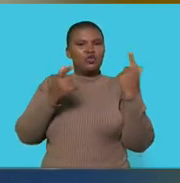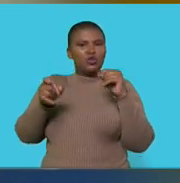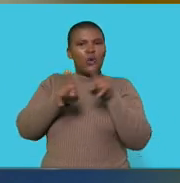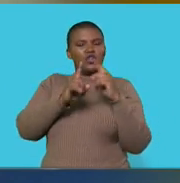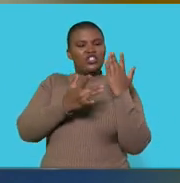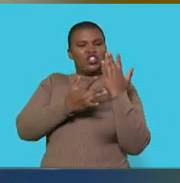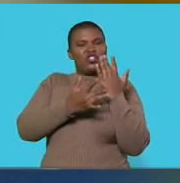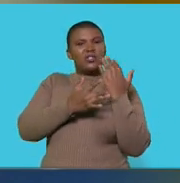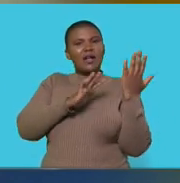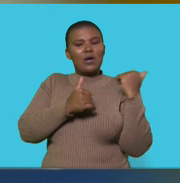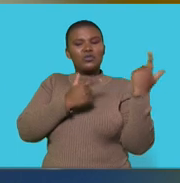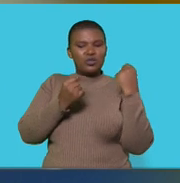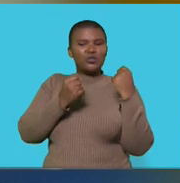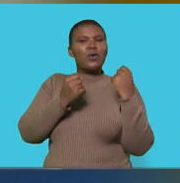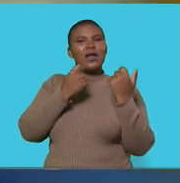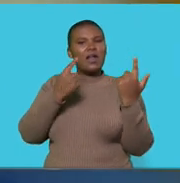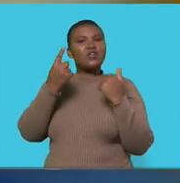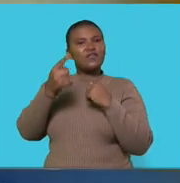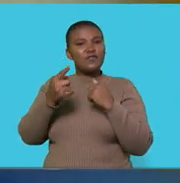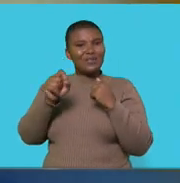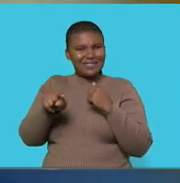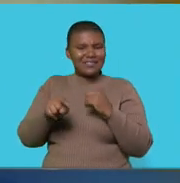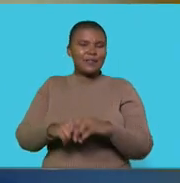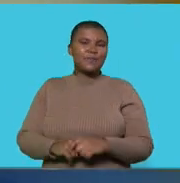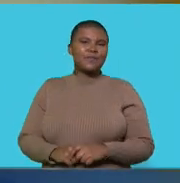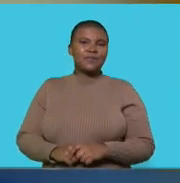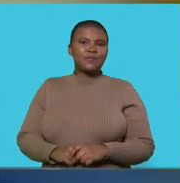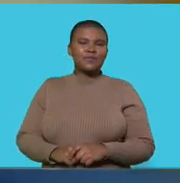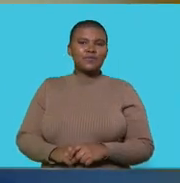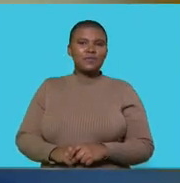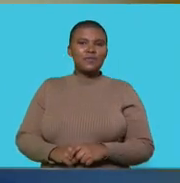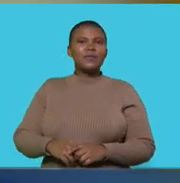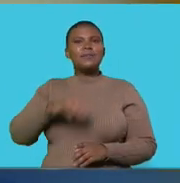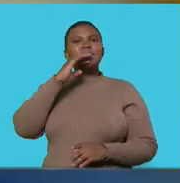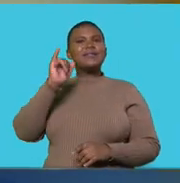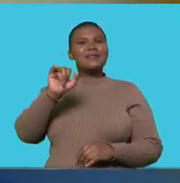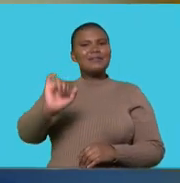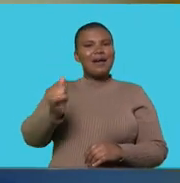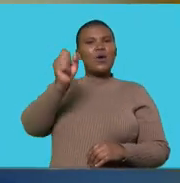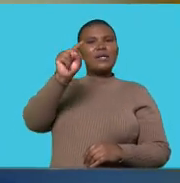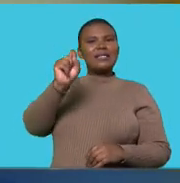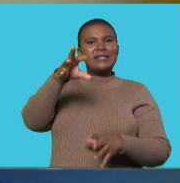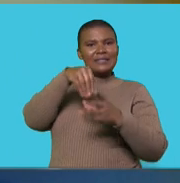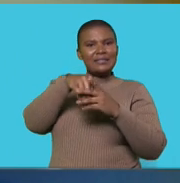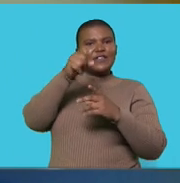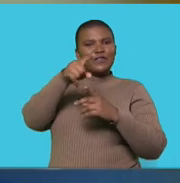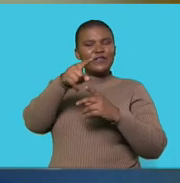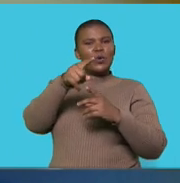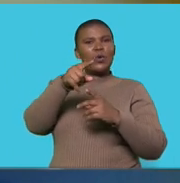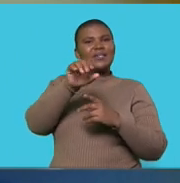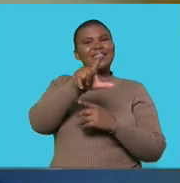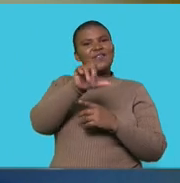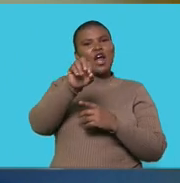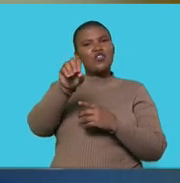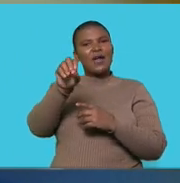journey will be enhanced by this platform in actually making inroads in digitalizing some of that 700 billion